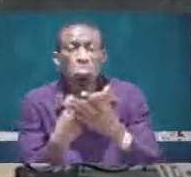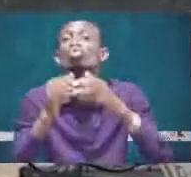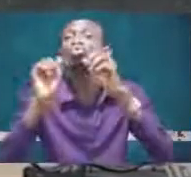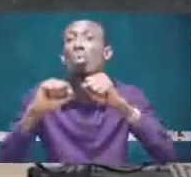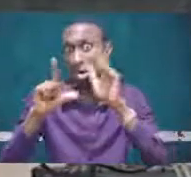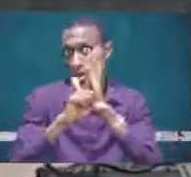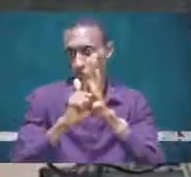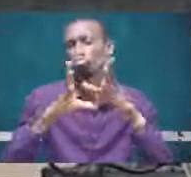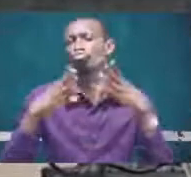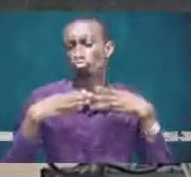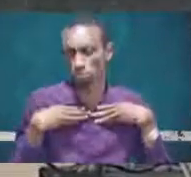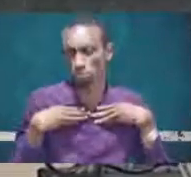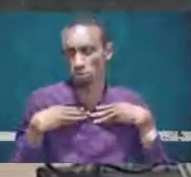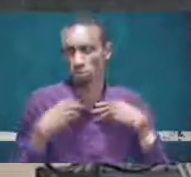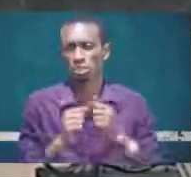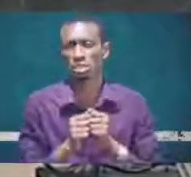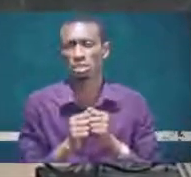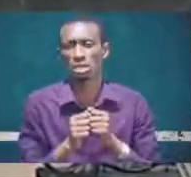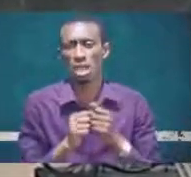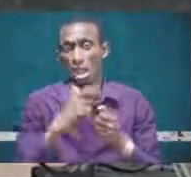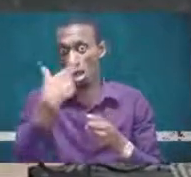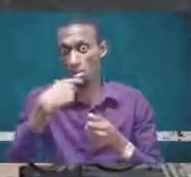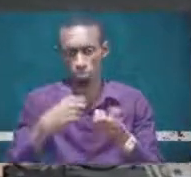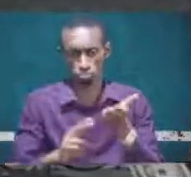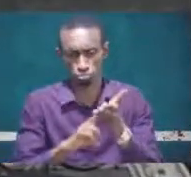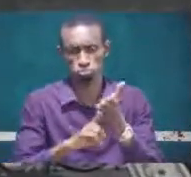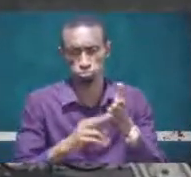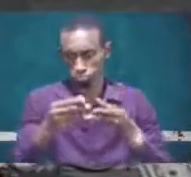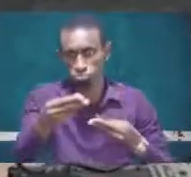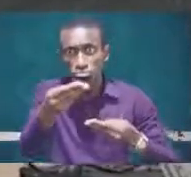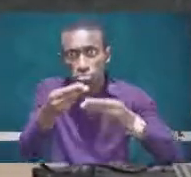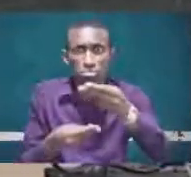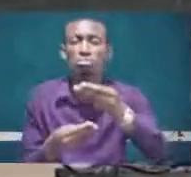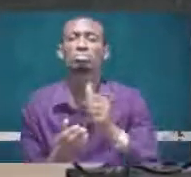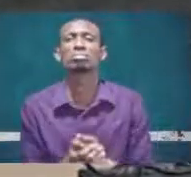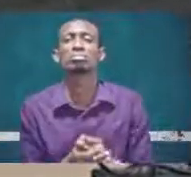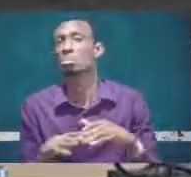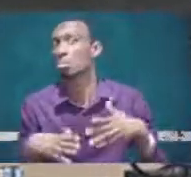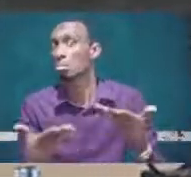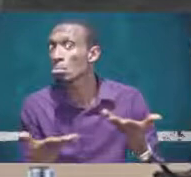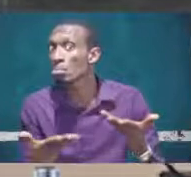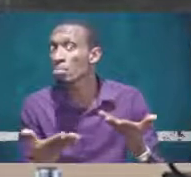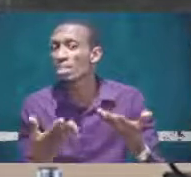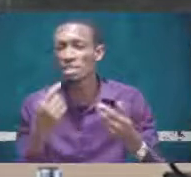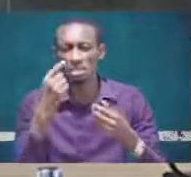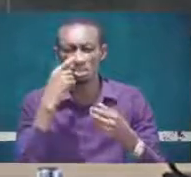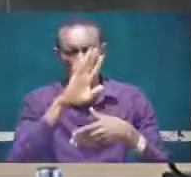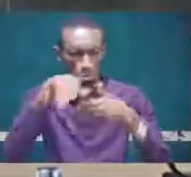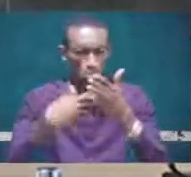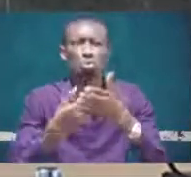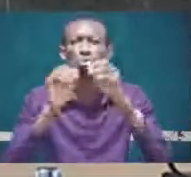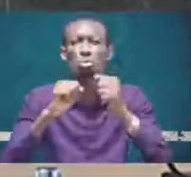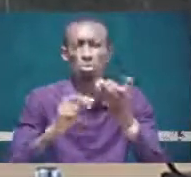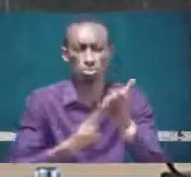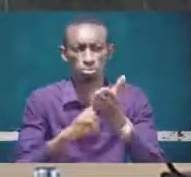the law to act as a medium of exchange. Anything that you can use to carry out a transaction. Anything